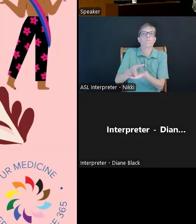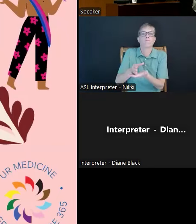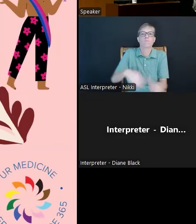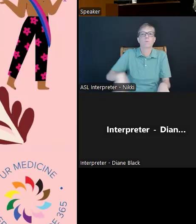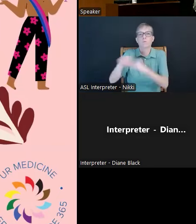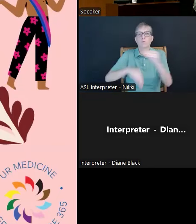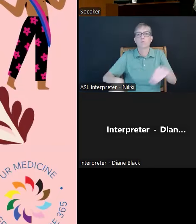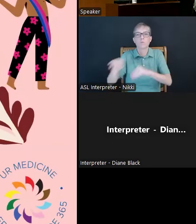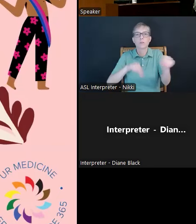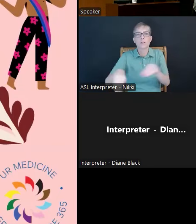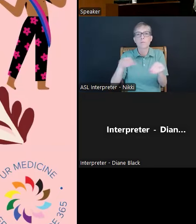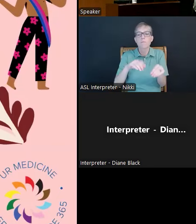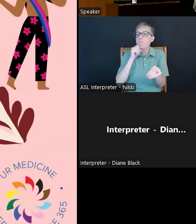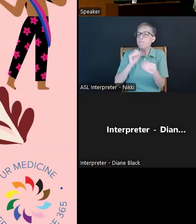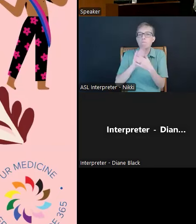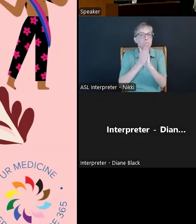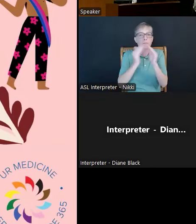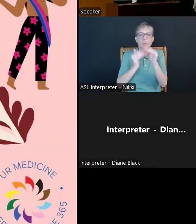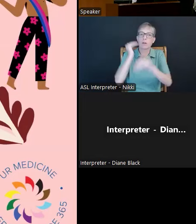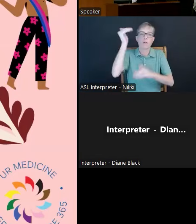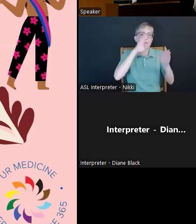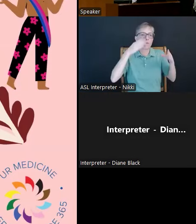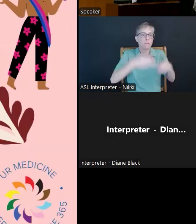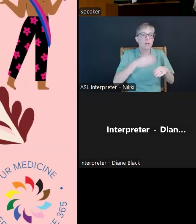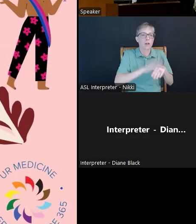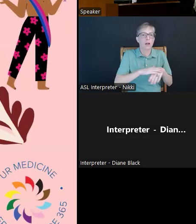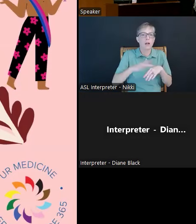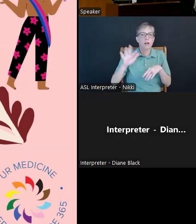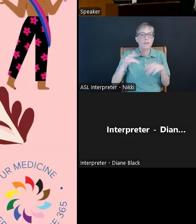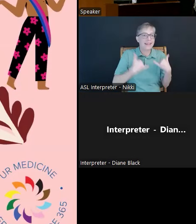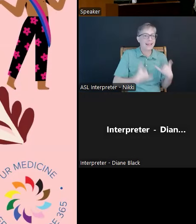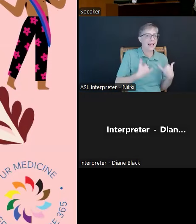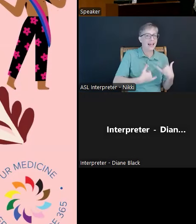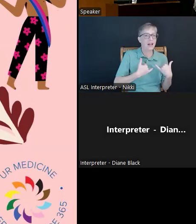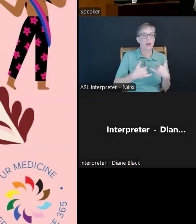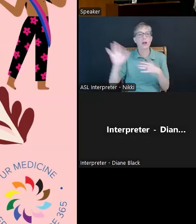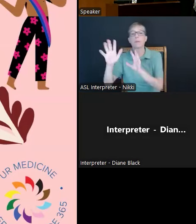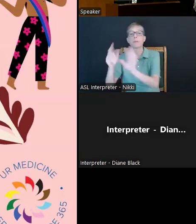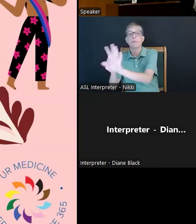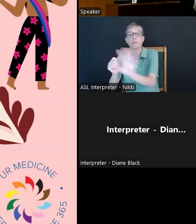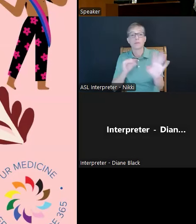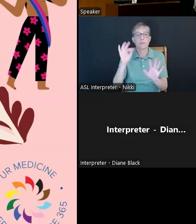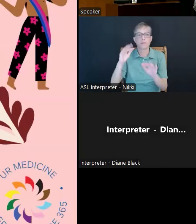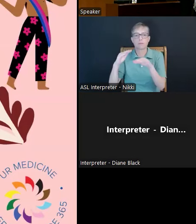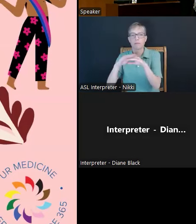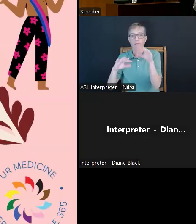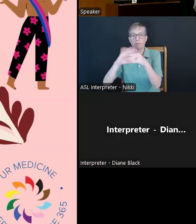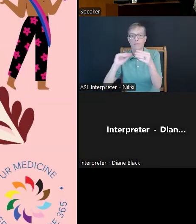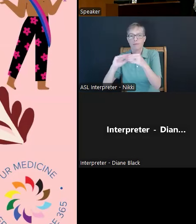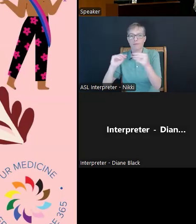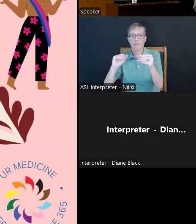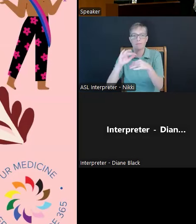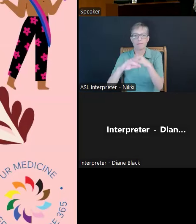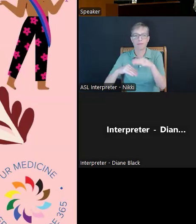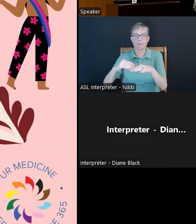too focused on the now and just, you know, looking forward to, you know, what's to come. Yes, I was aware. There was a little